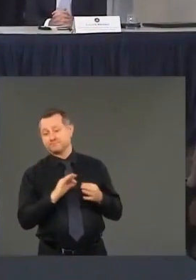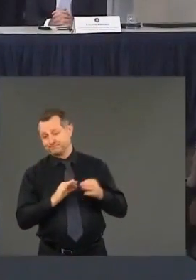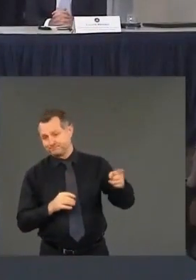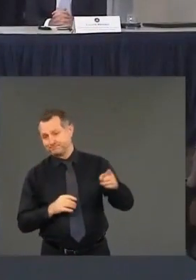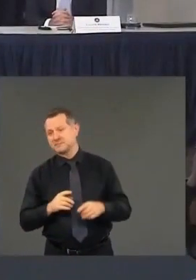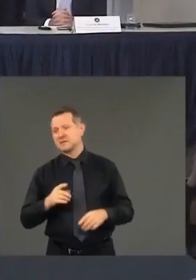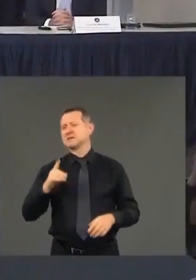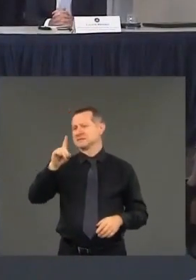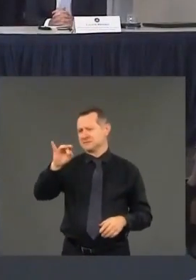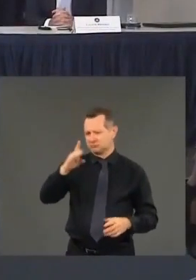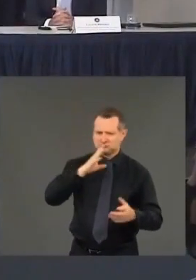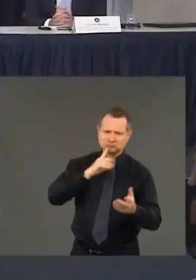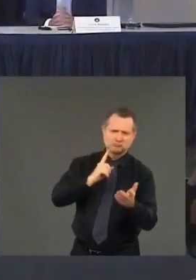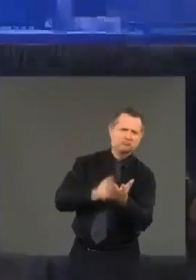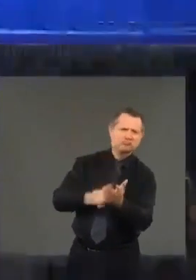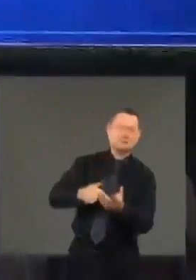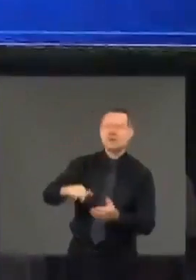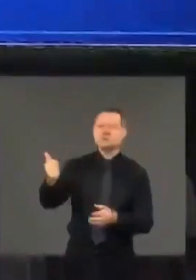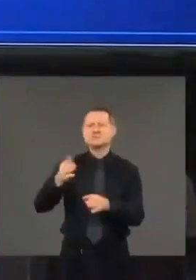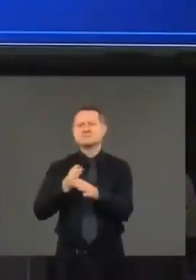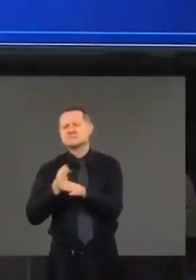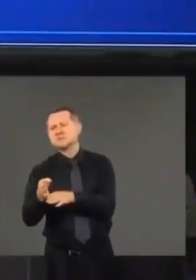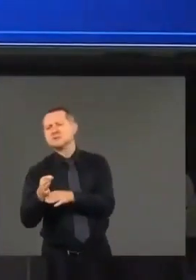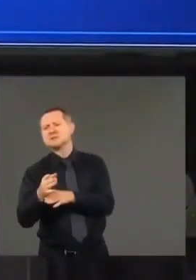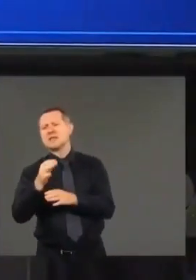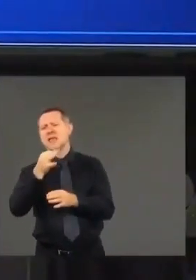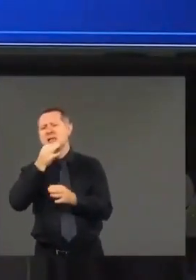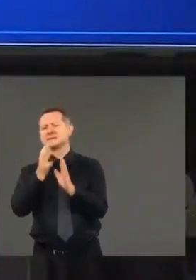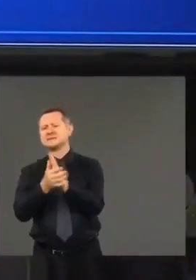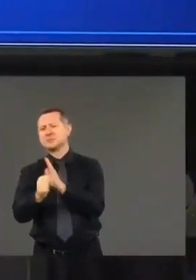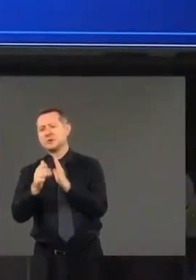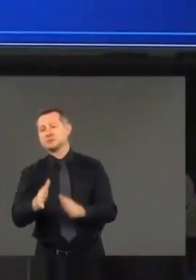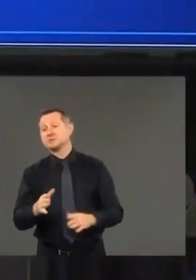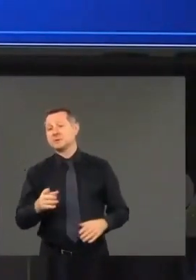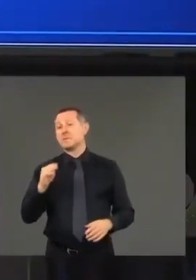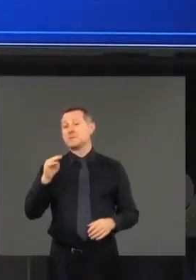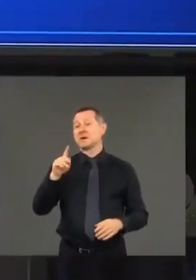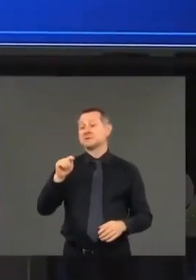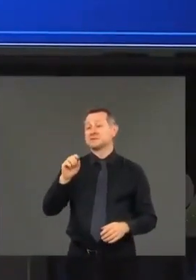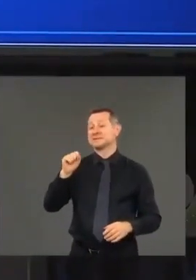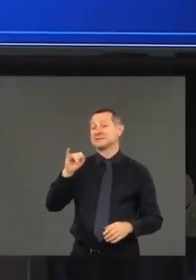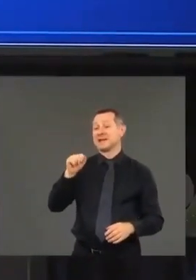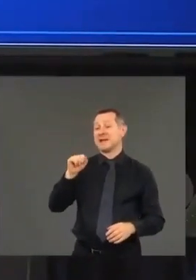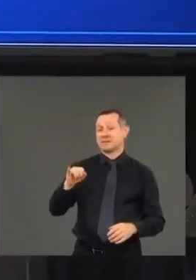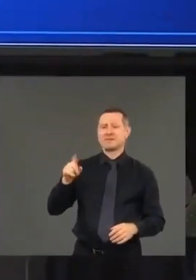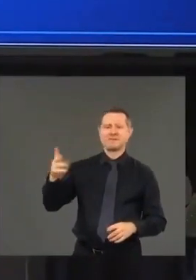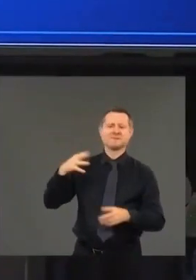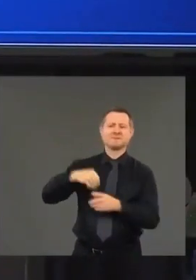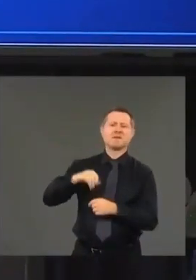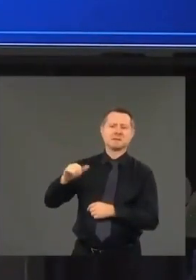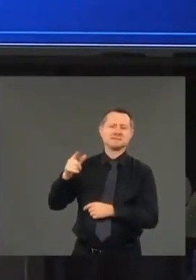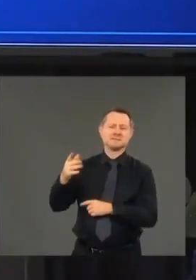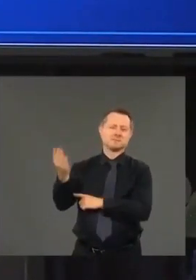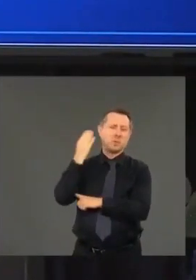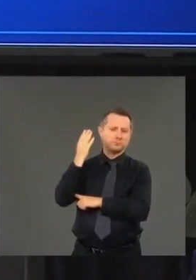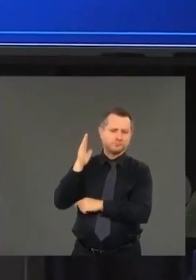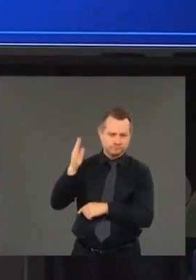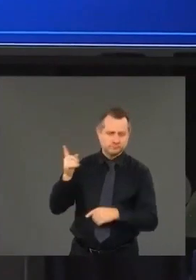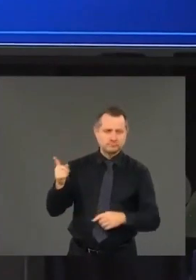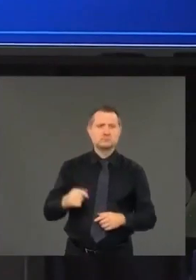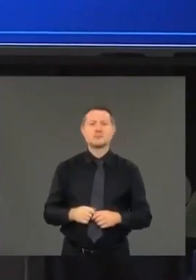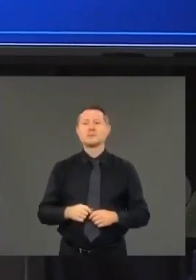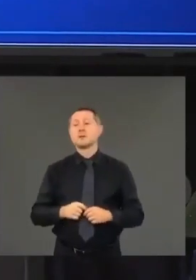professionals while they were doing the look back report, primarily with Mount Sinai, who was participating today at the press conference. And Mount Sinai put